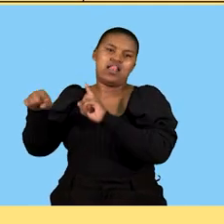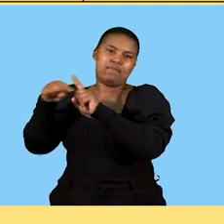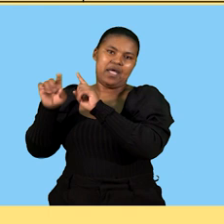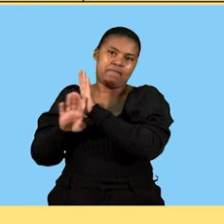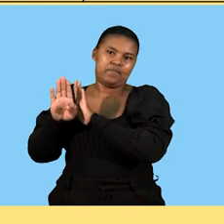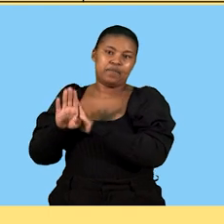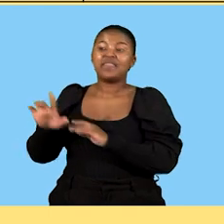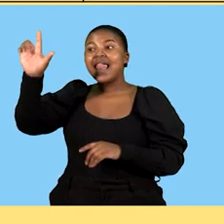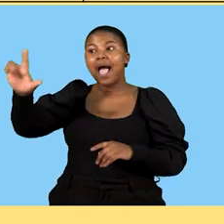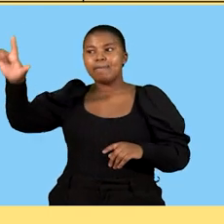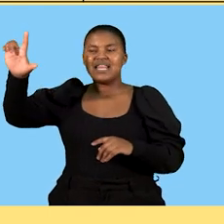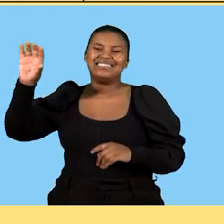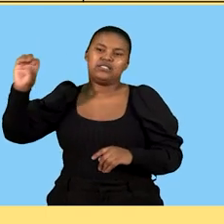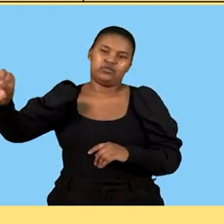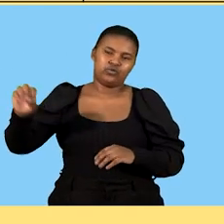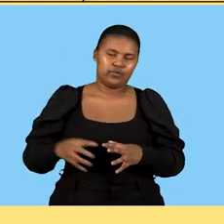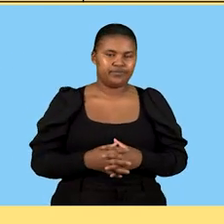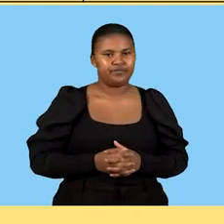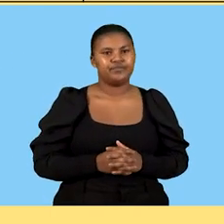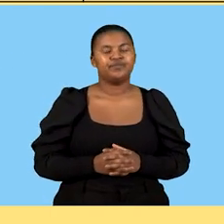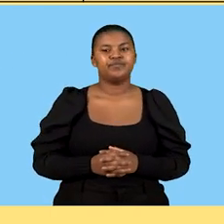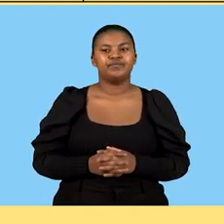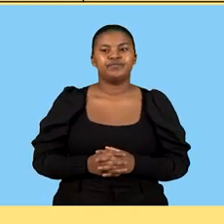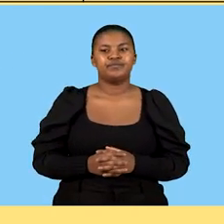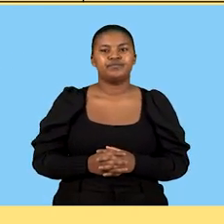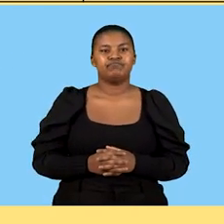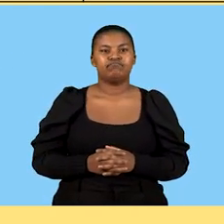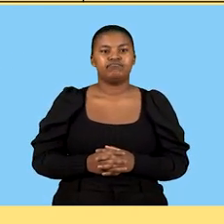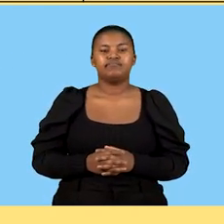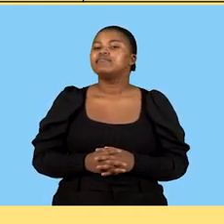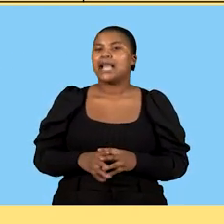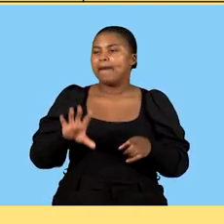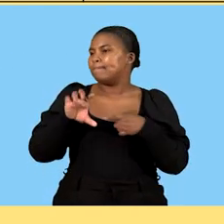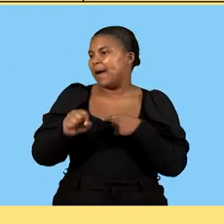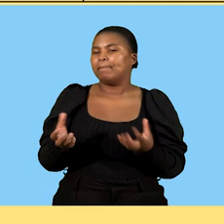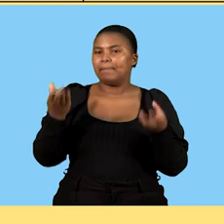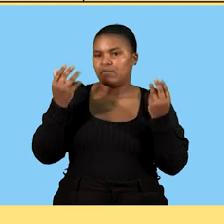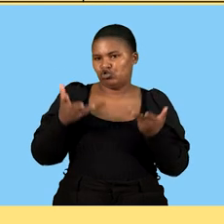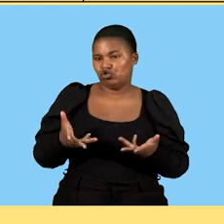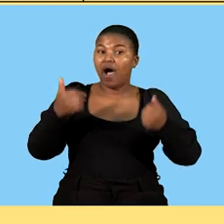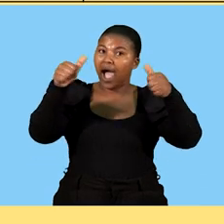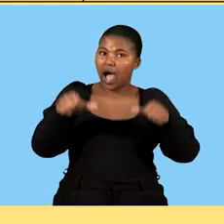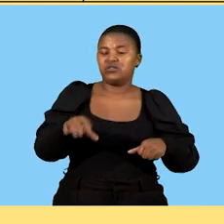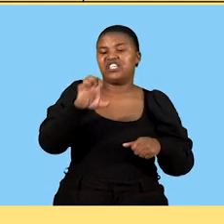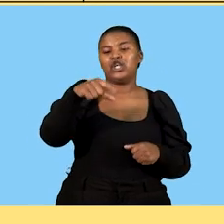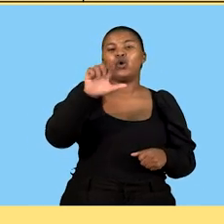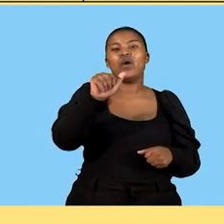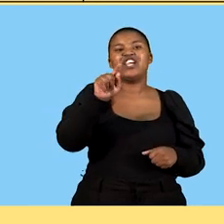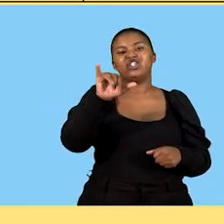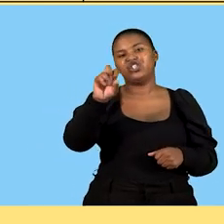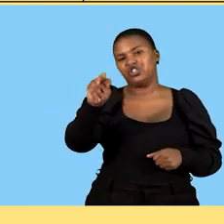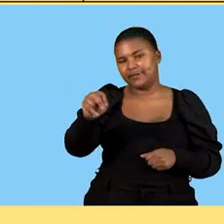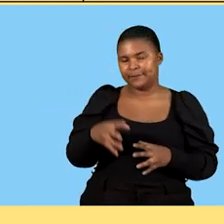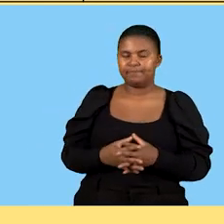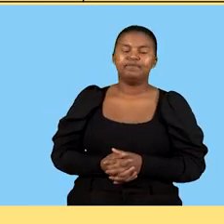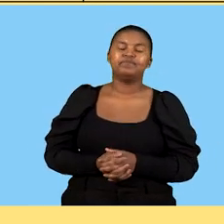you come here now, you're simply saying again, which account did we debit? We debited our accrued income. We debited